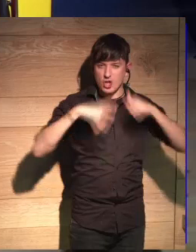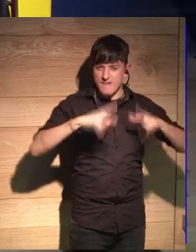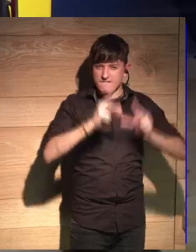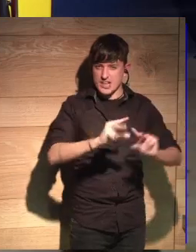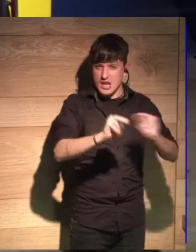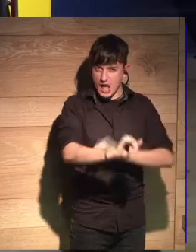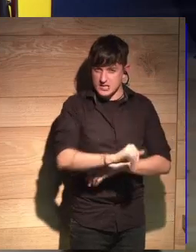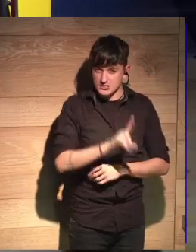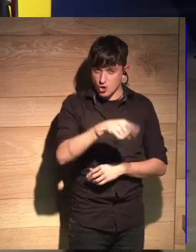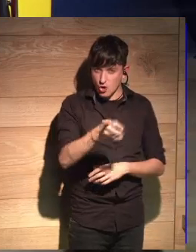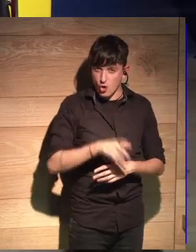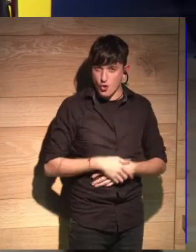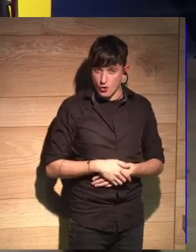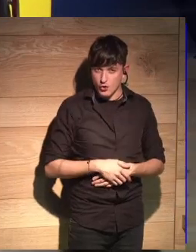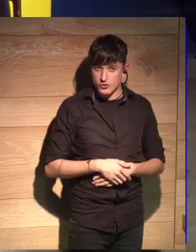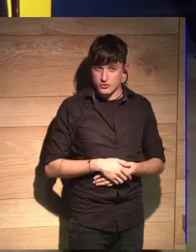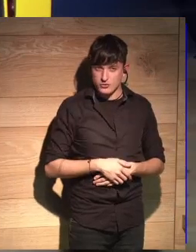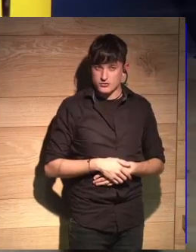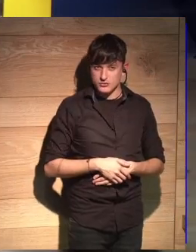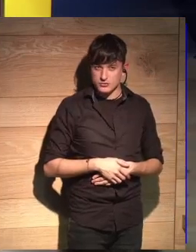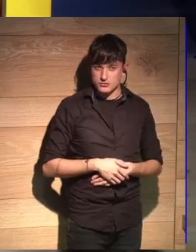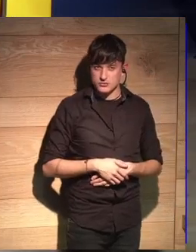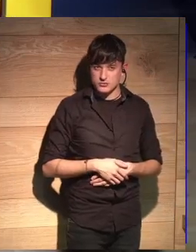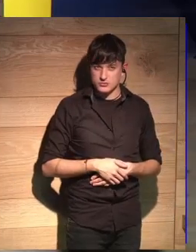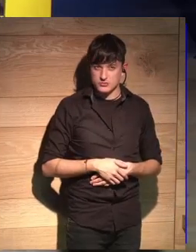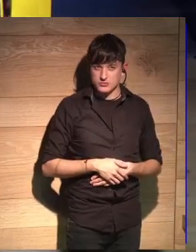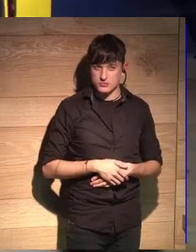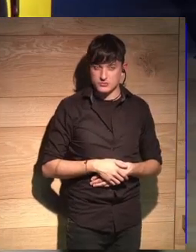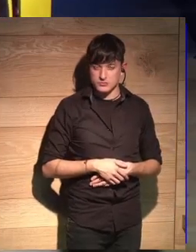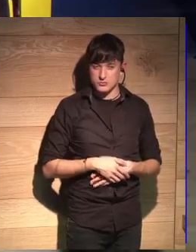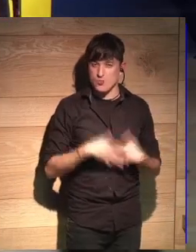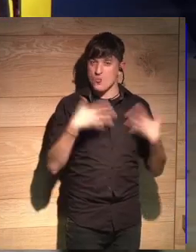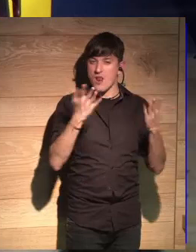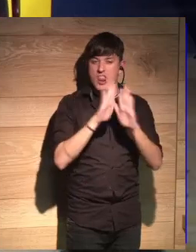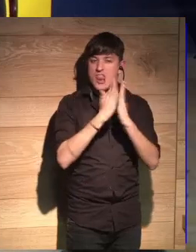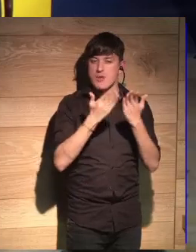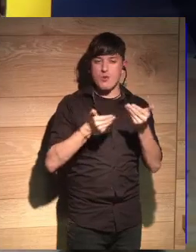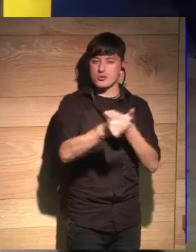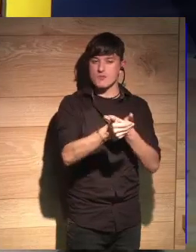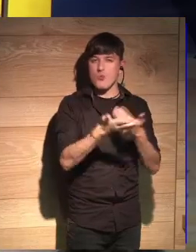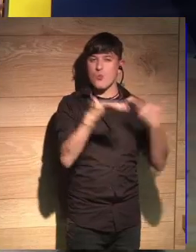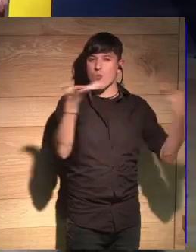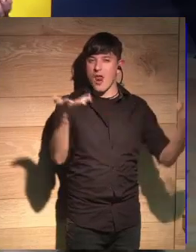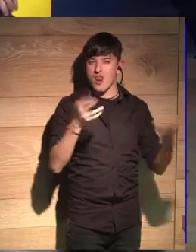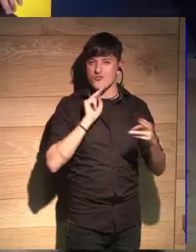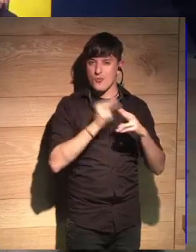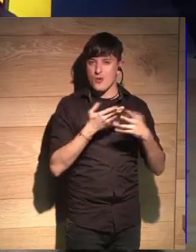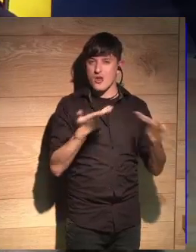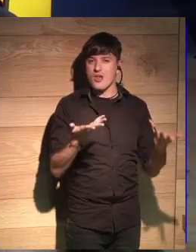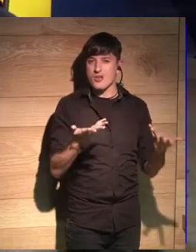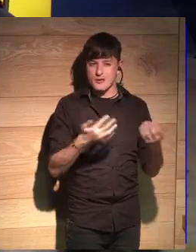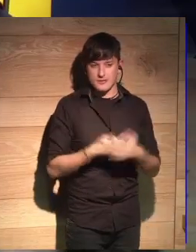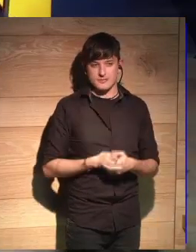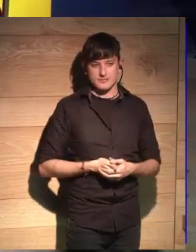end to the story? Or which is your next book? Is there an end